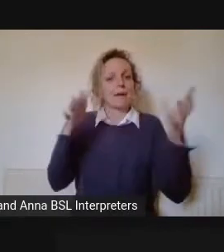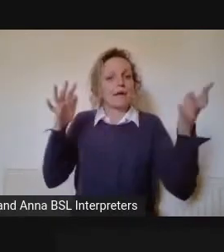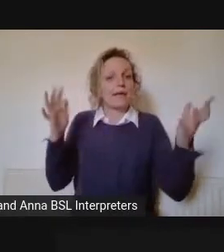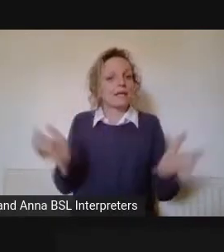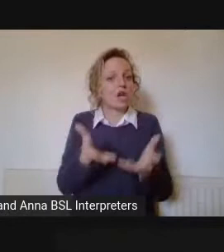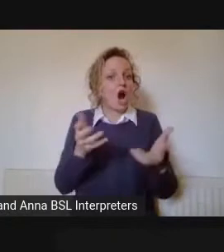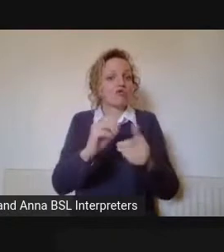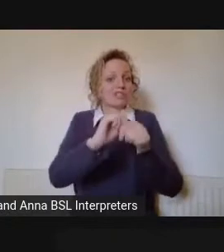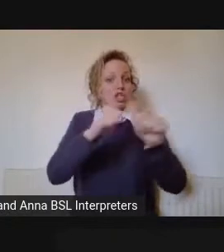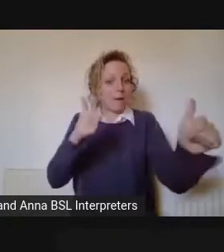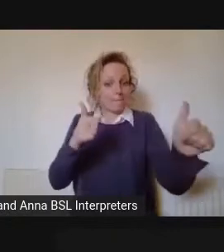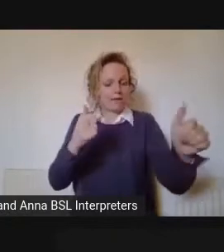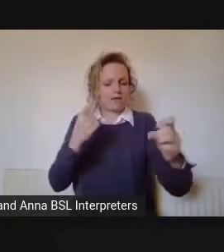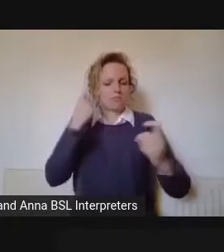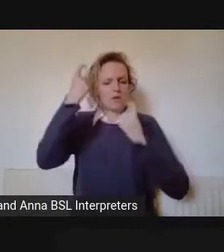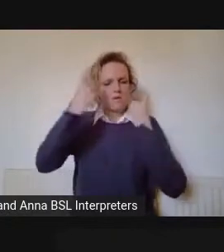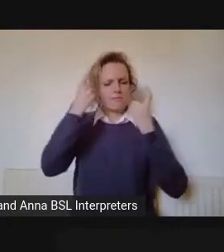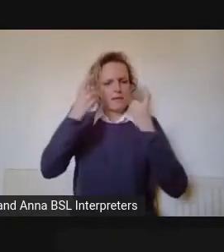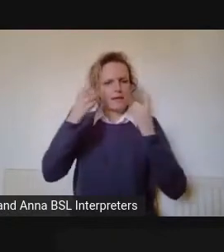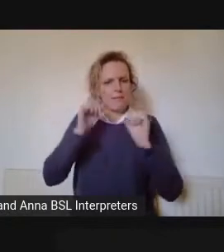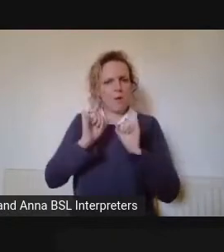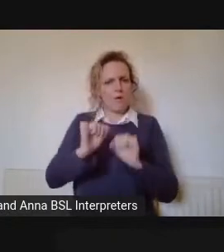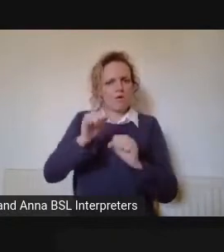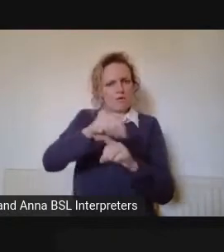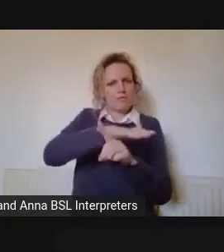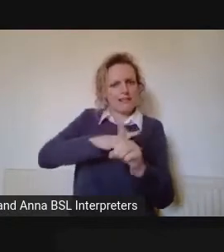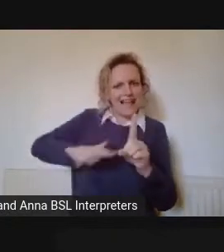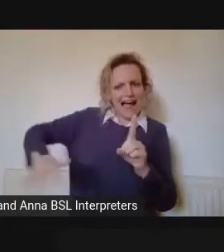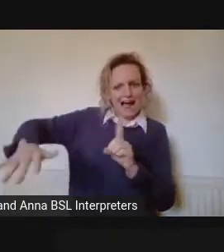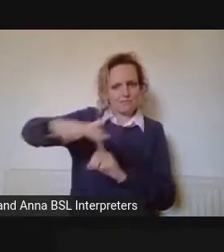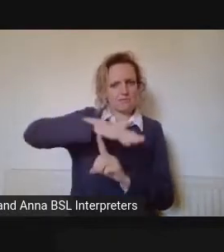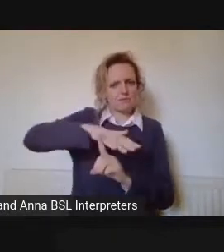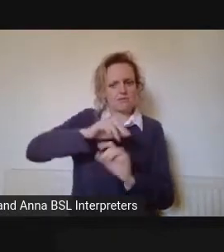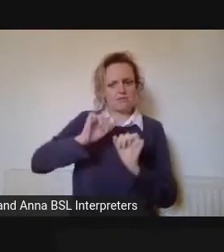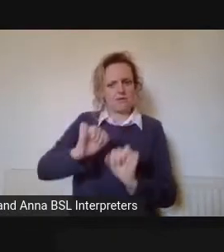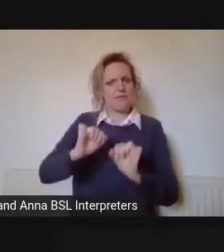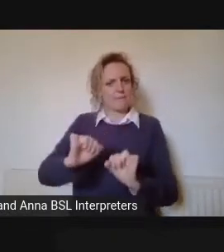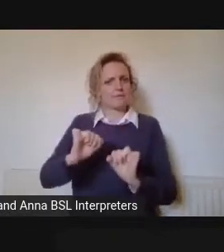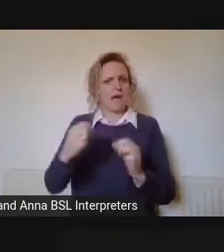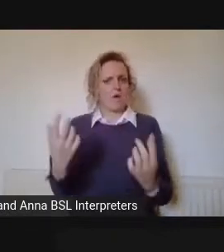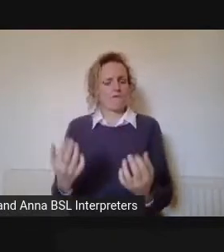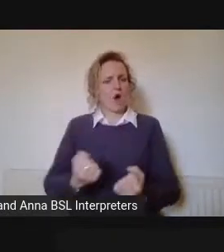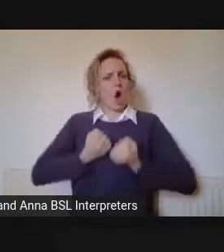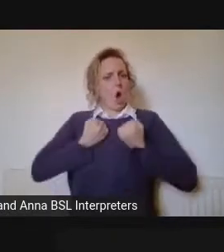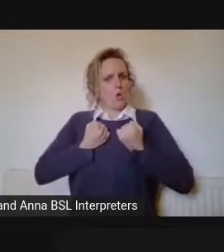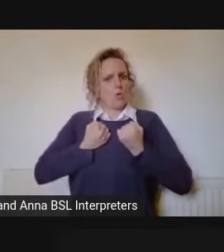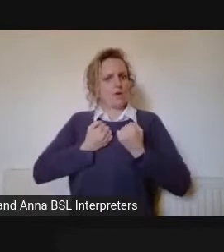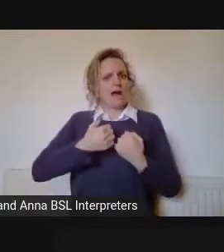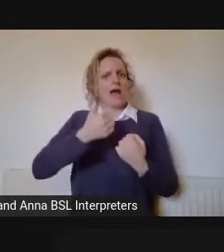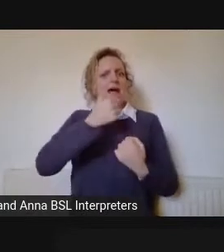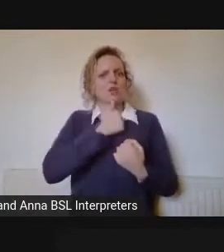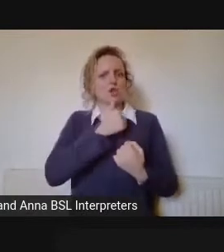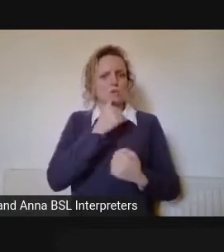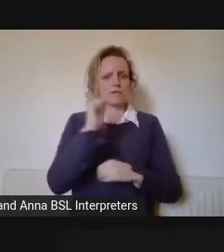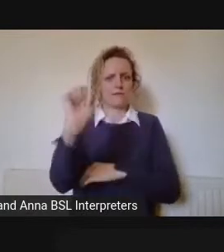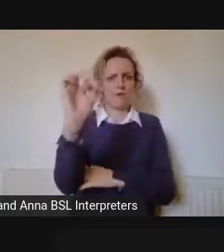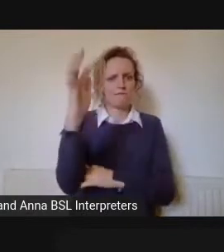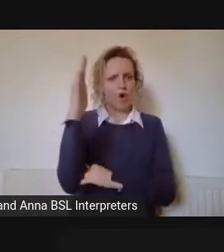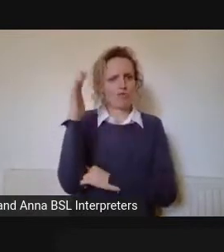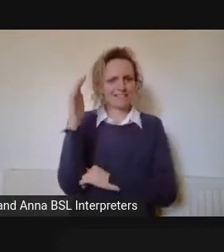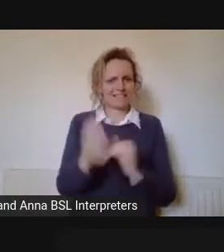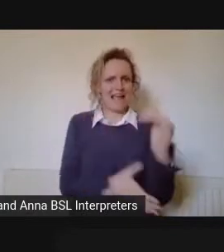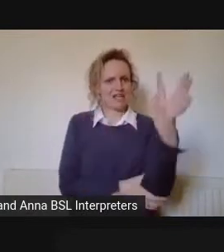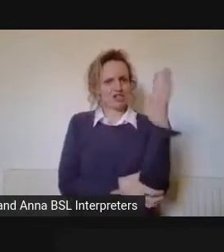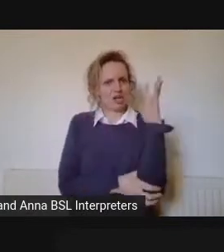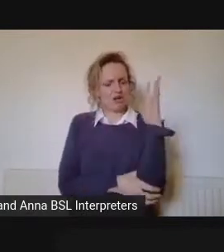and perhaps use it for reforestation. How do you sort of, could you give a little bit more